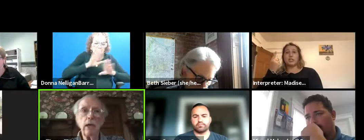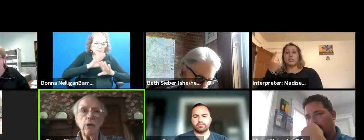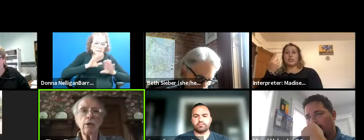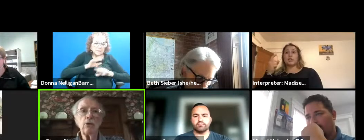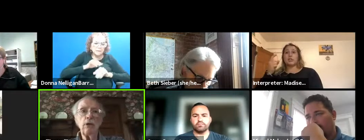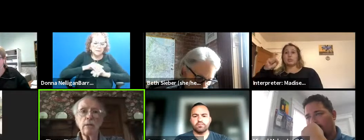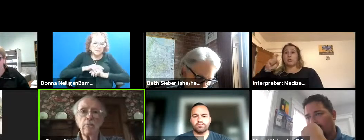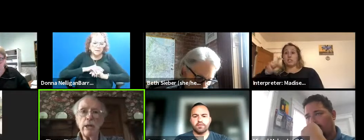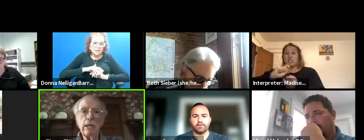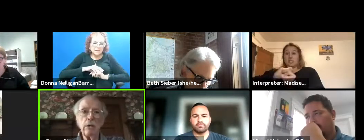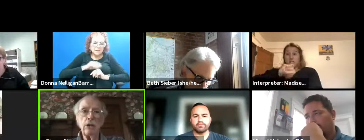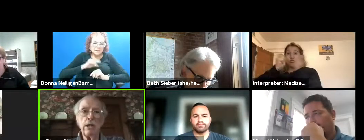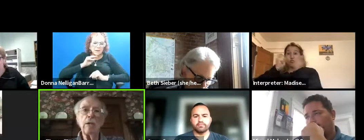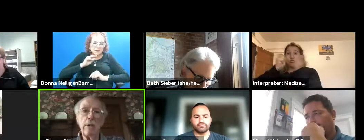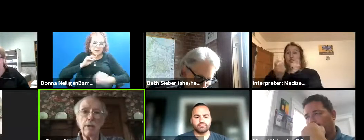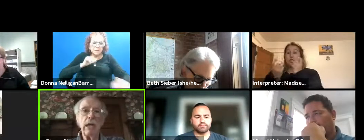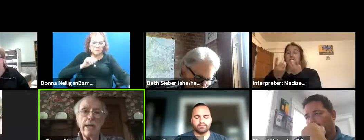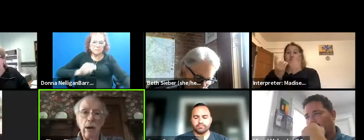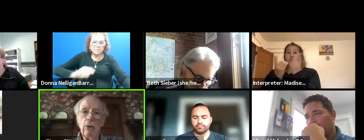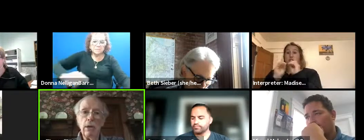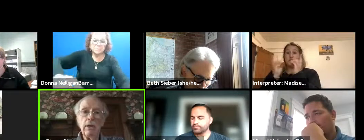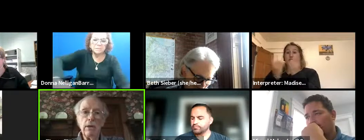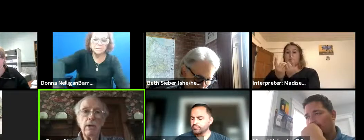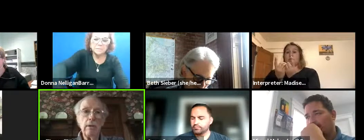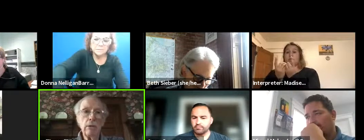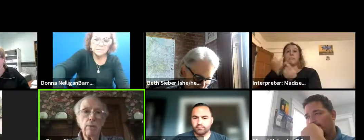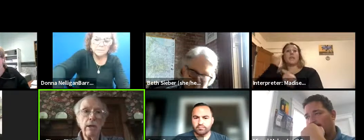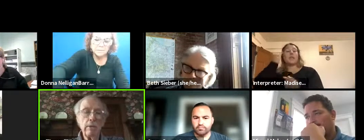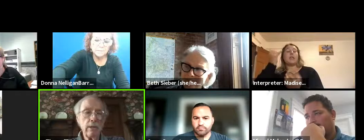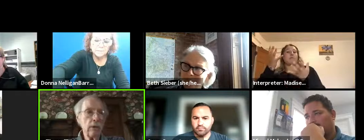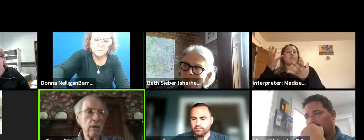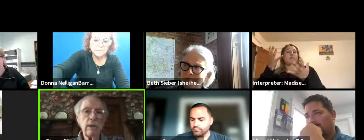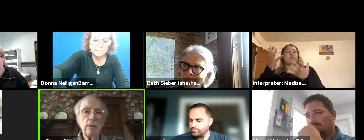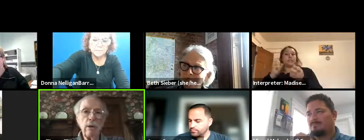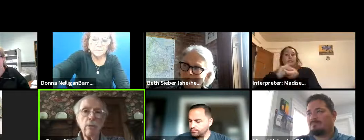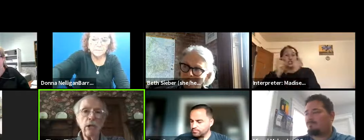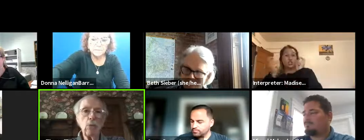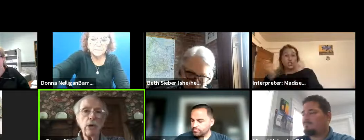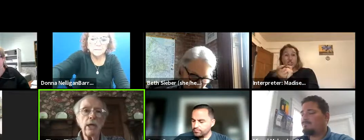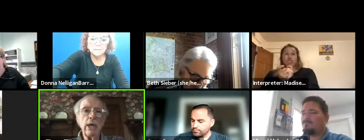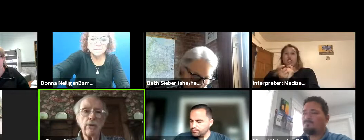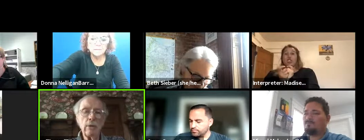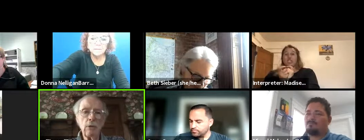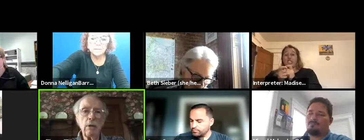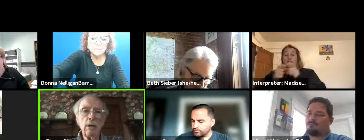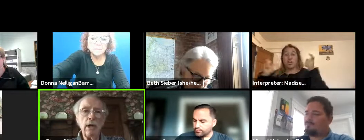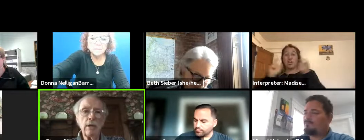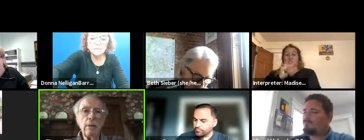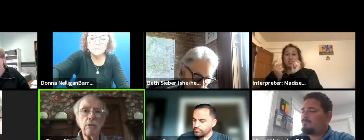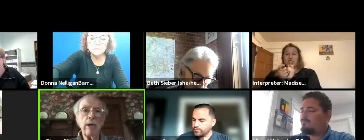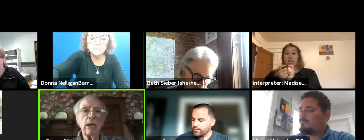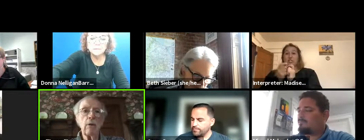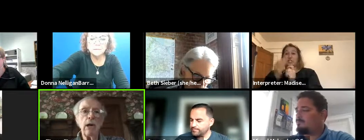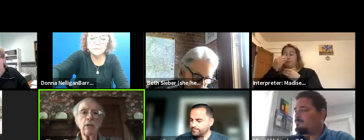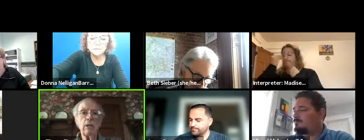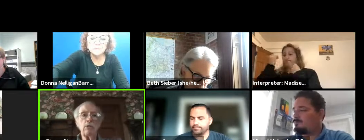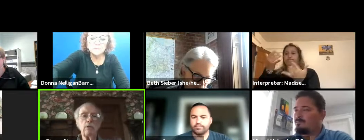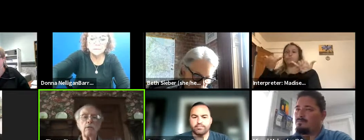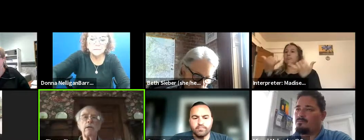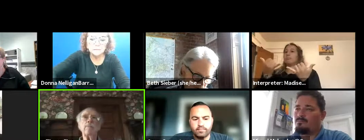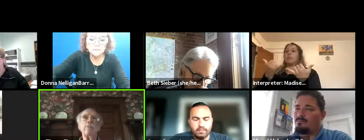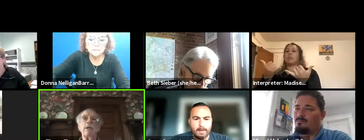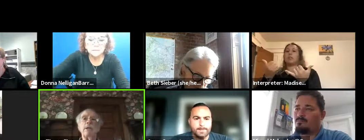any thought that you want them radically reshaped, you better tell me now, because the premise I'm working on is that we will attempt to